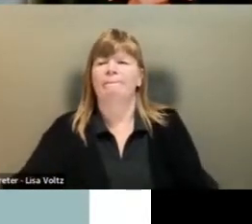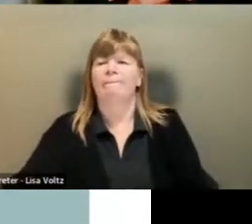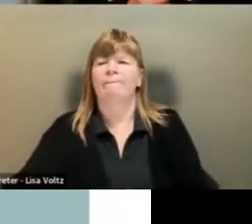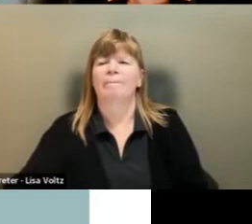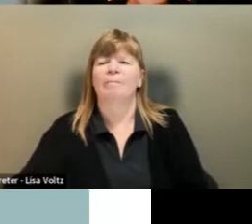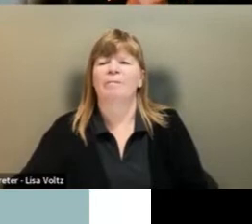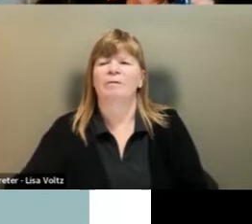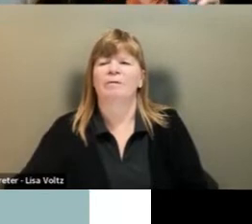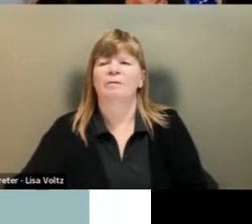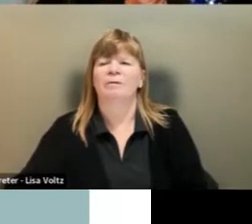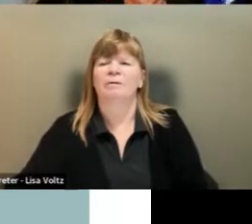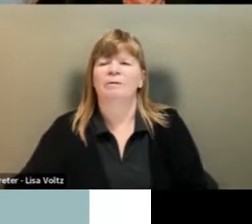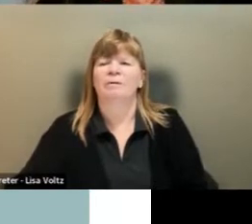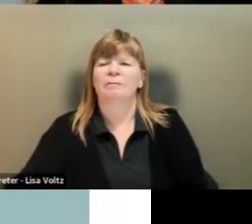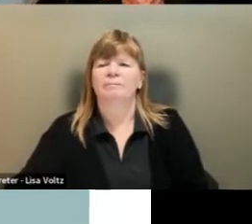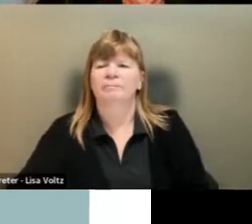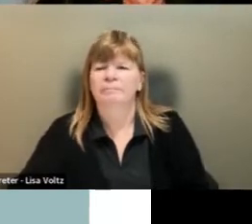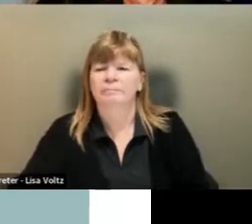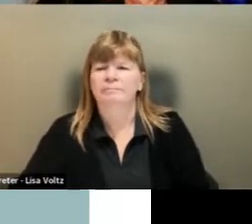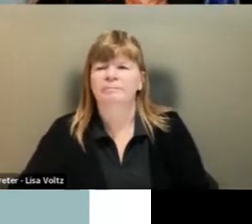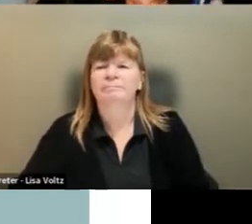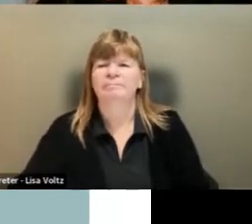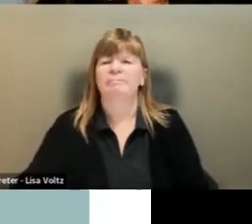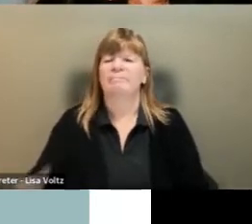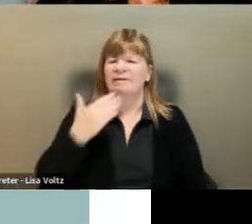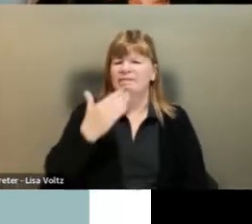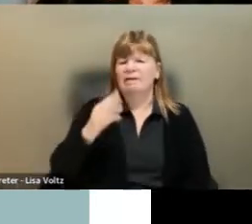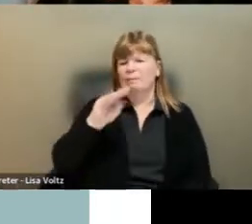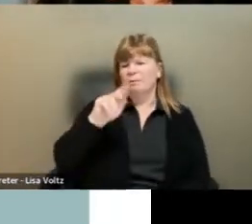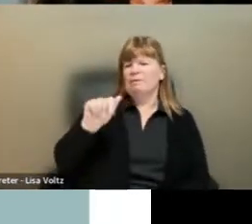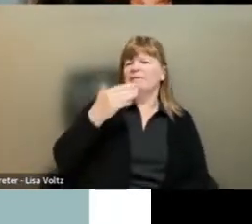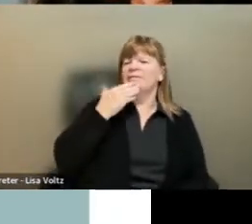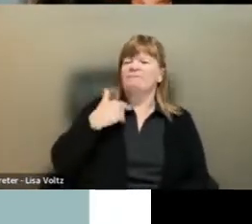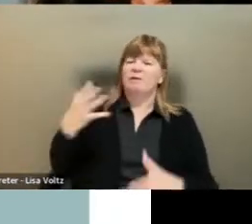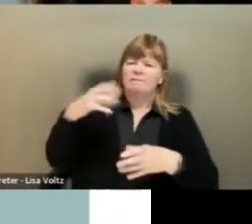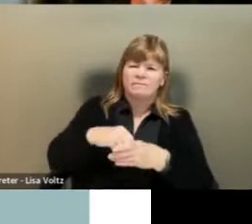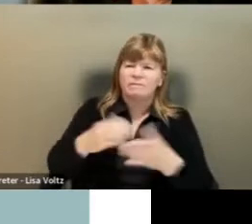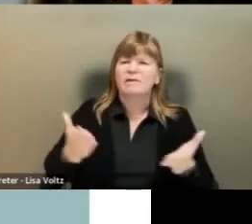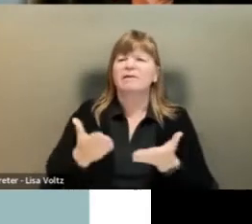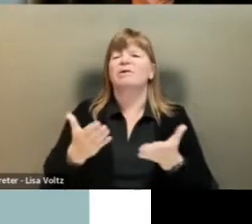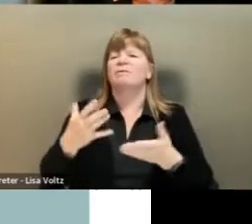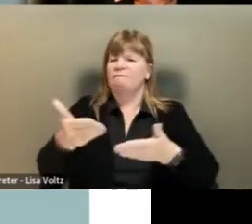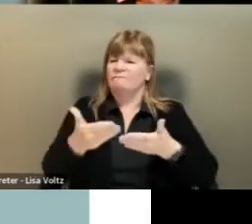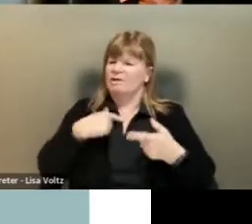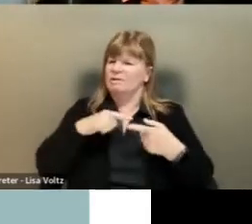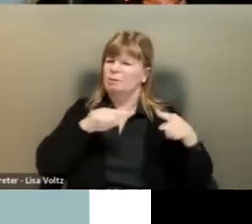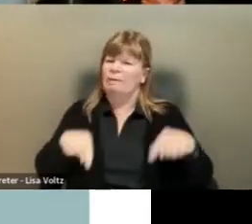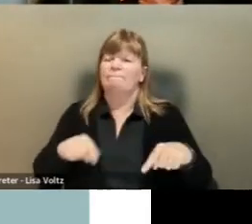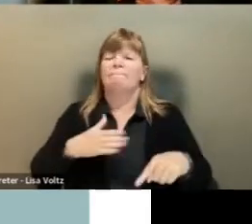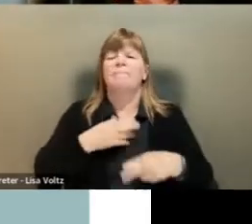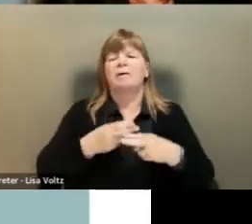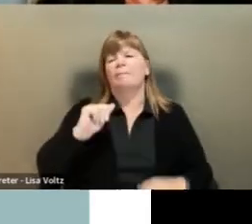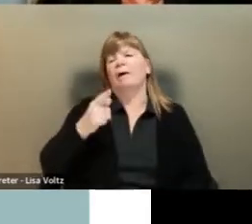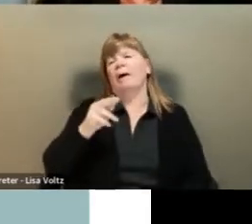Thank you, Maria. And thank you, everyone, ACL, for allowing us to be here and inviting us in. My name is